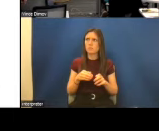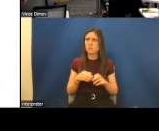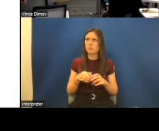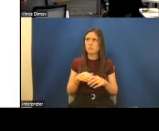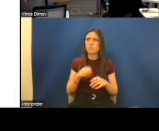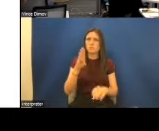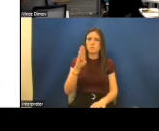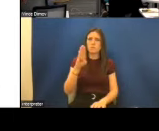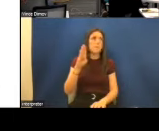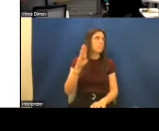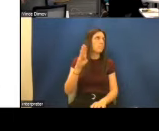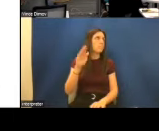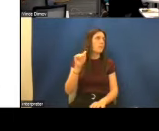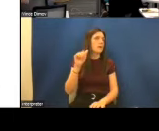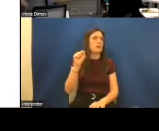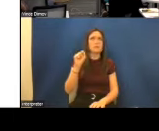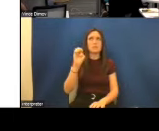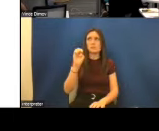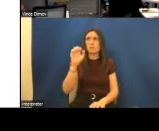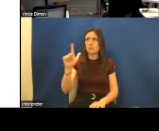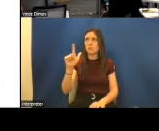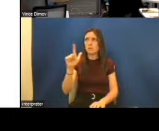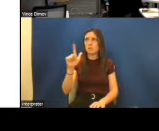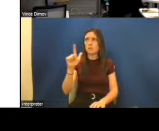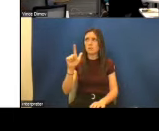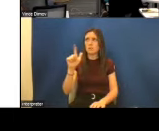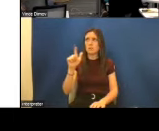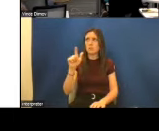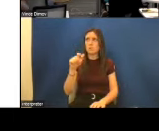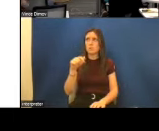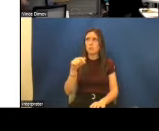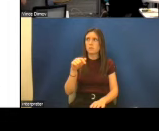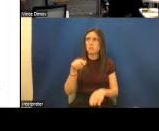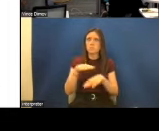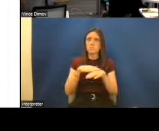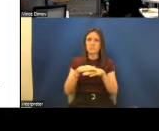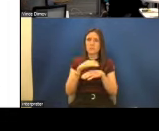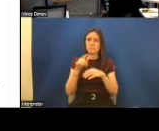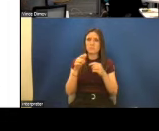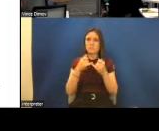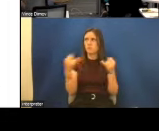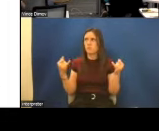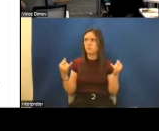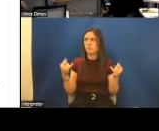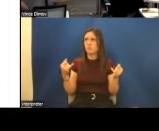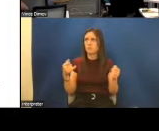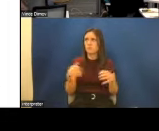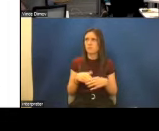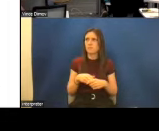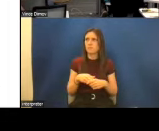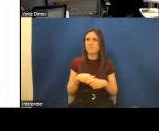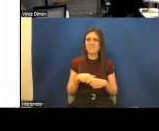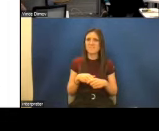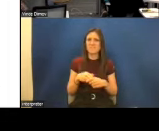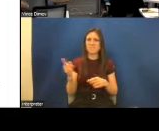basal? Like BASAL. Okay, and what, like, that's the baseline? Uh-huh. Yes. Sorry. We're like, what is this? And I know I mean?